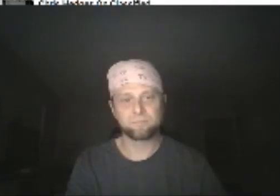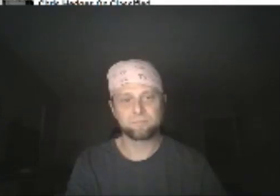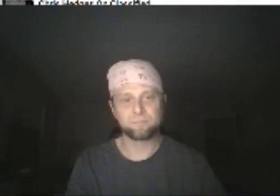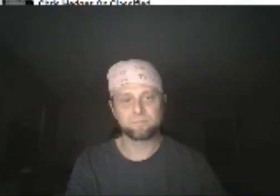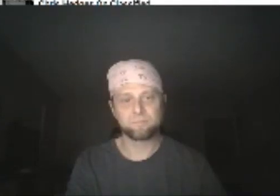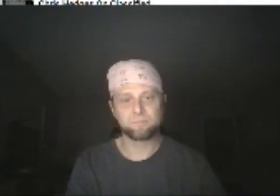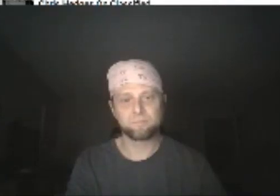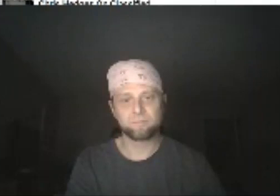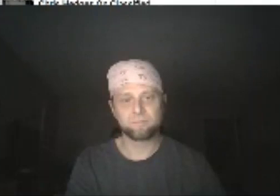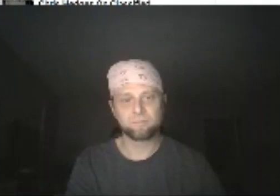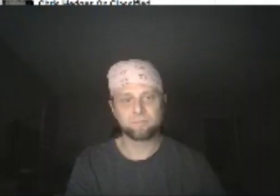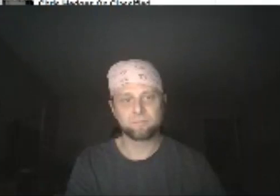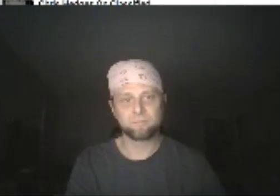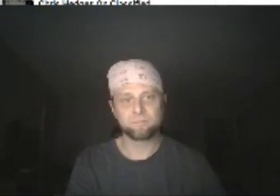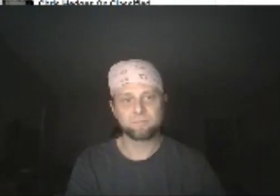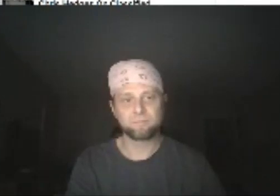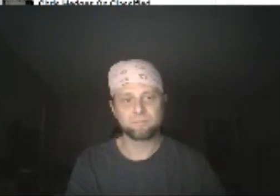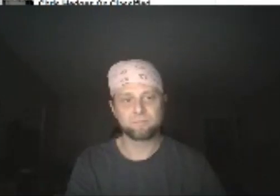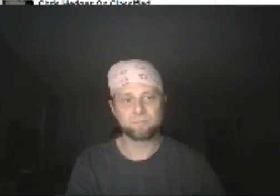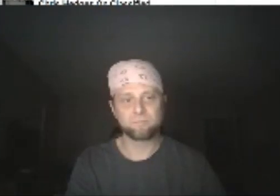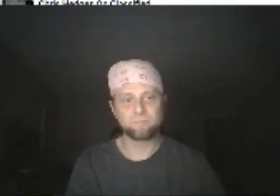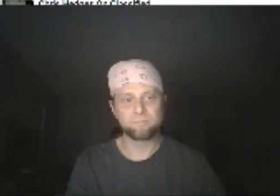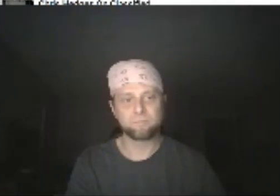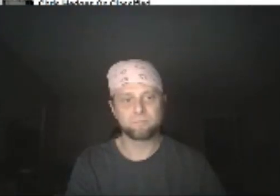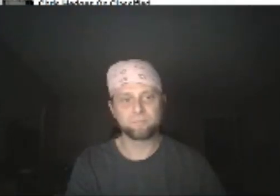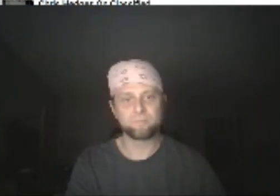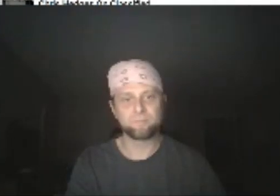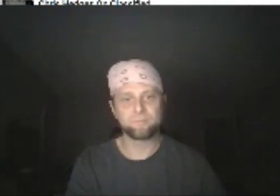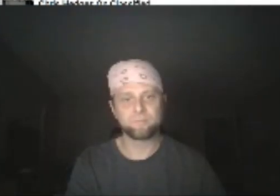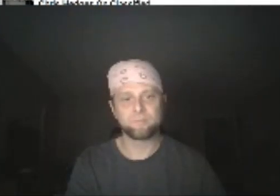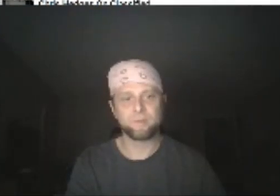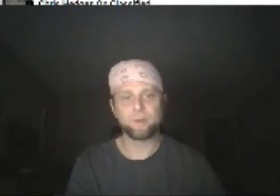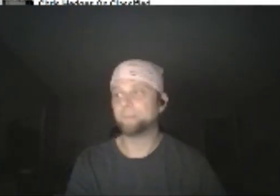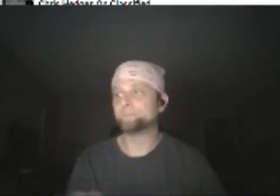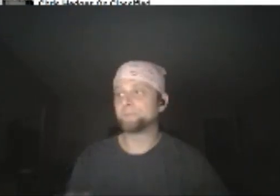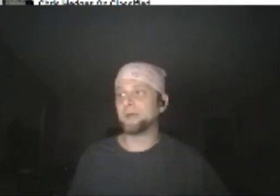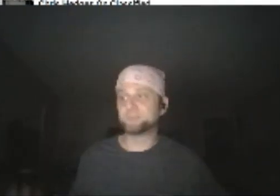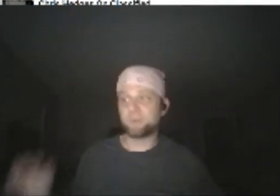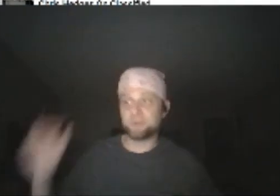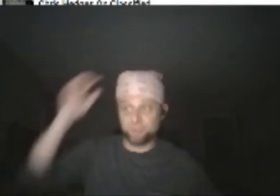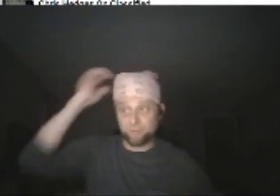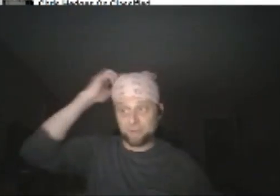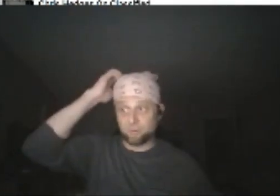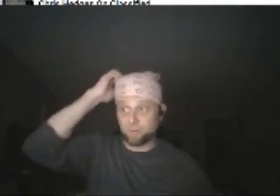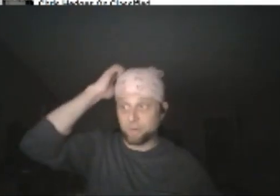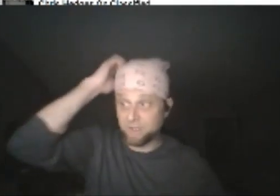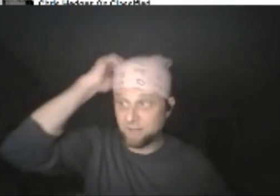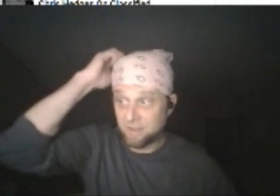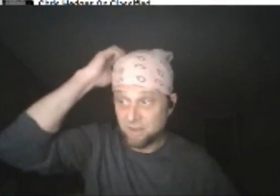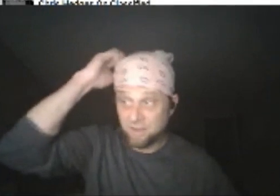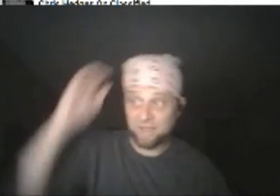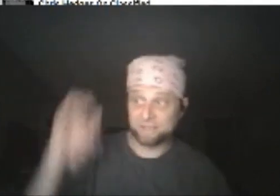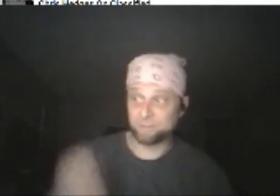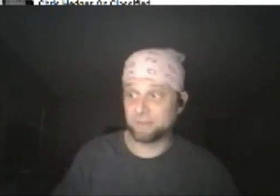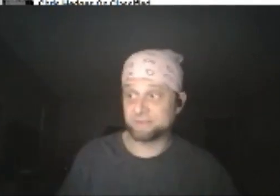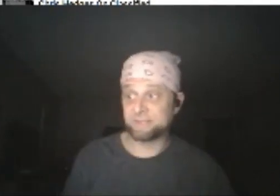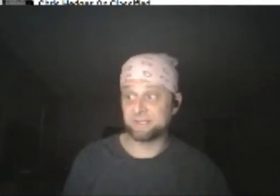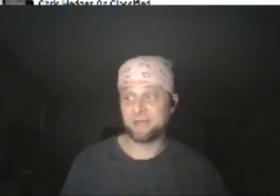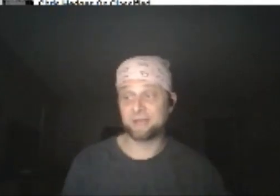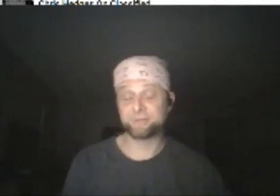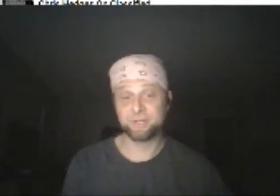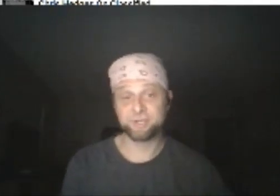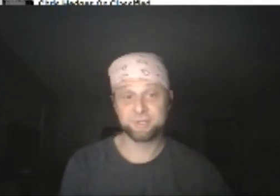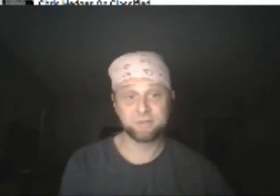are with the Israeli people in light of this horrific attack. Okay, I just wanted to show that real quick, as we can see